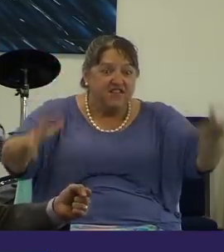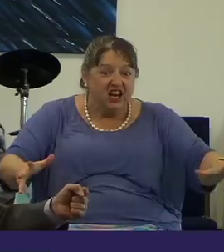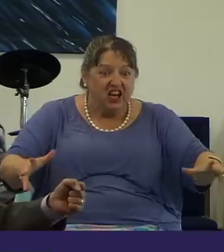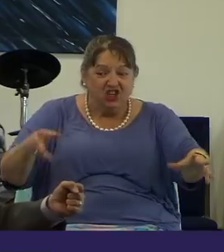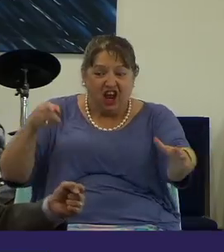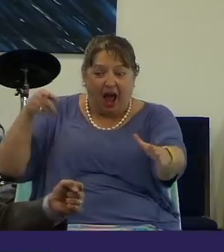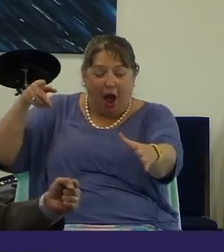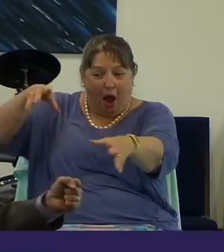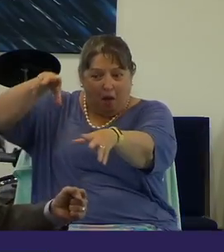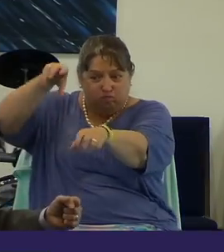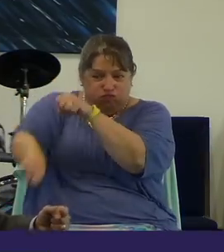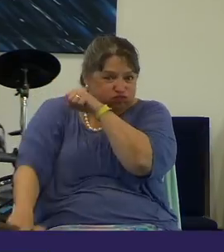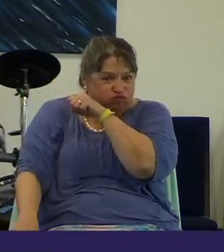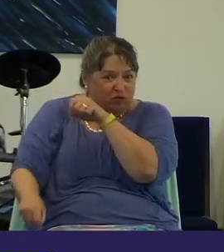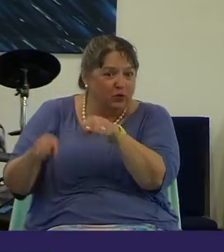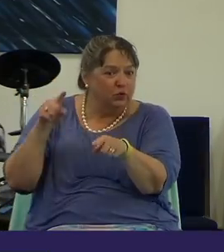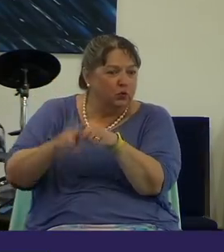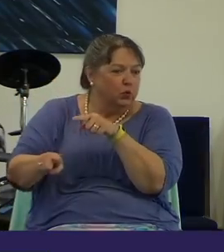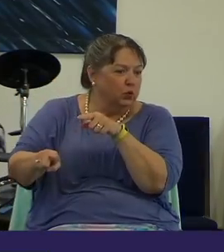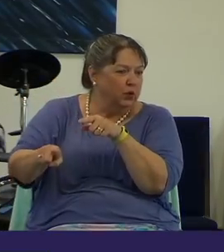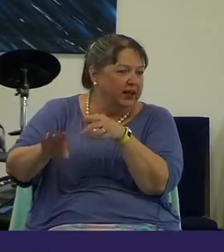of Hades away from the devil.